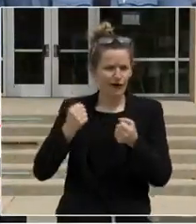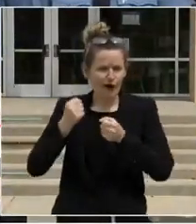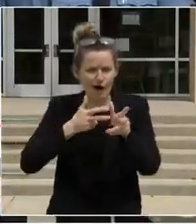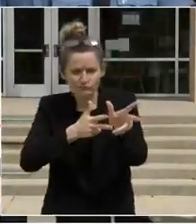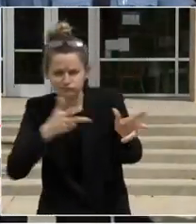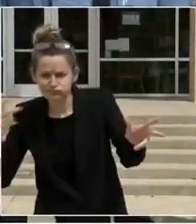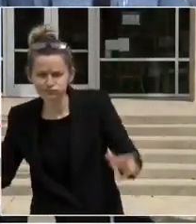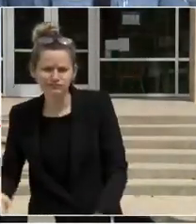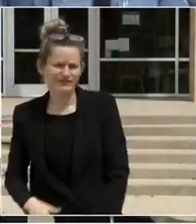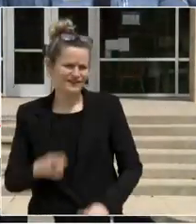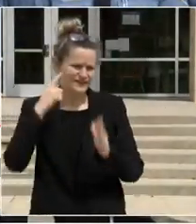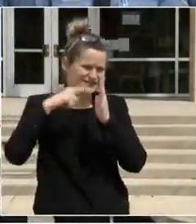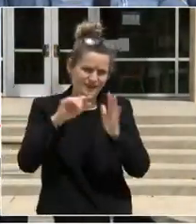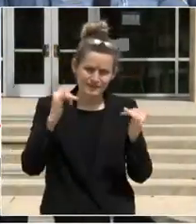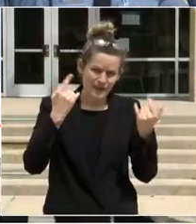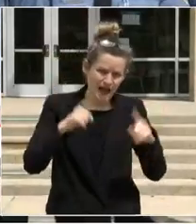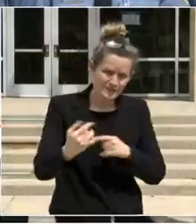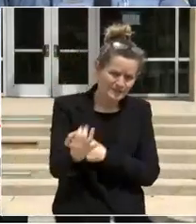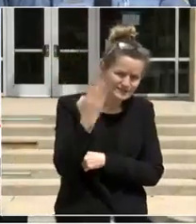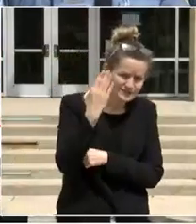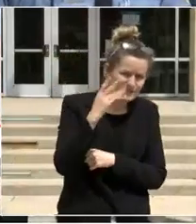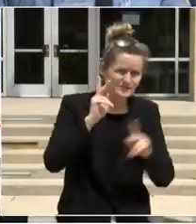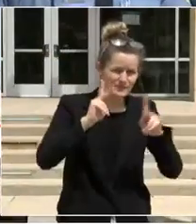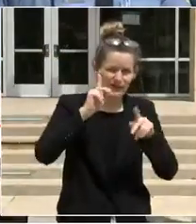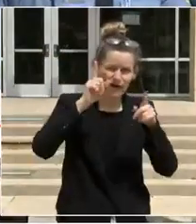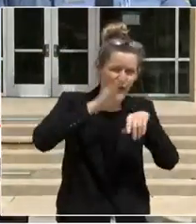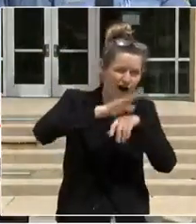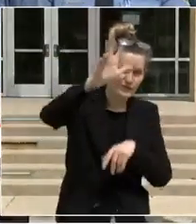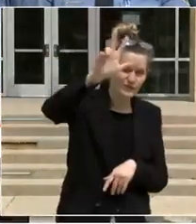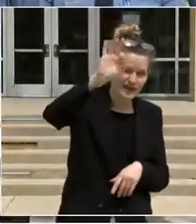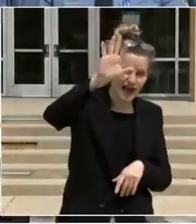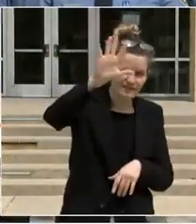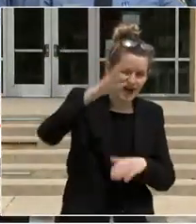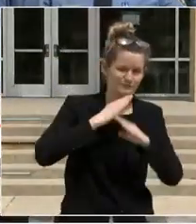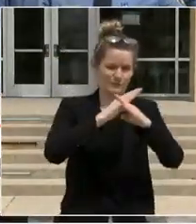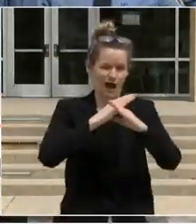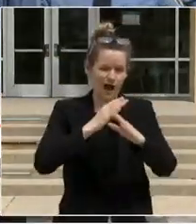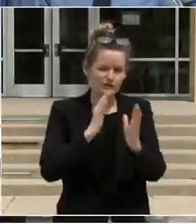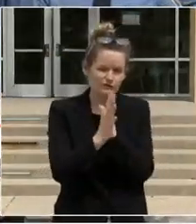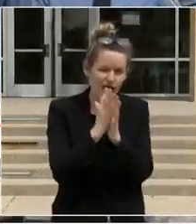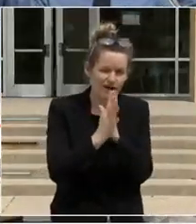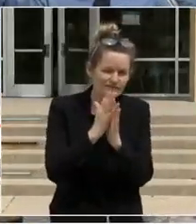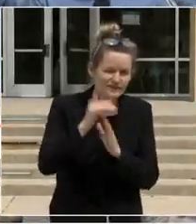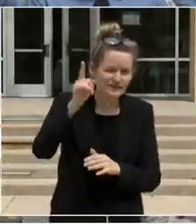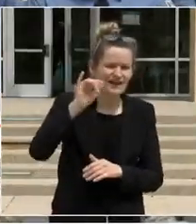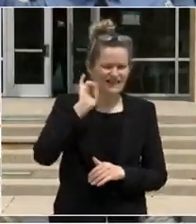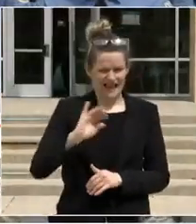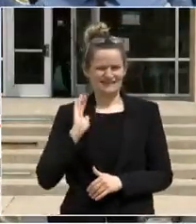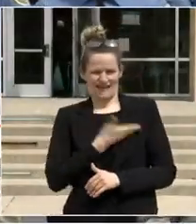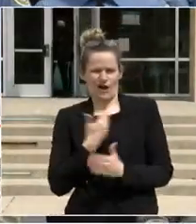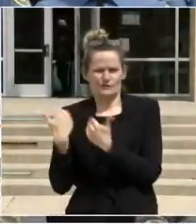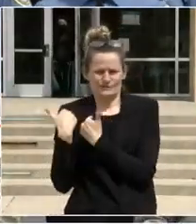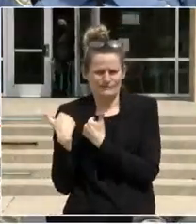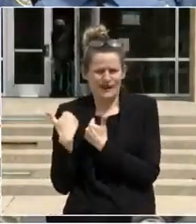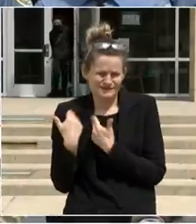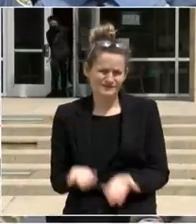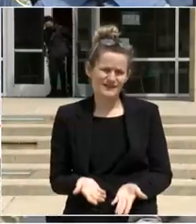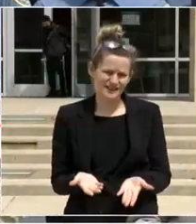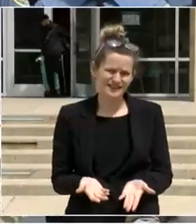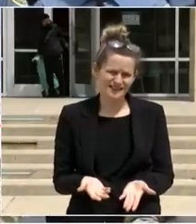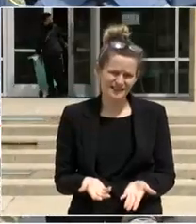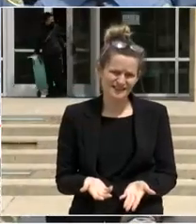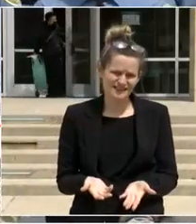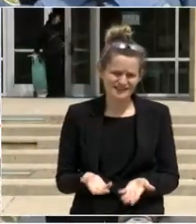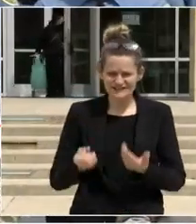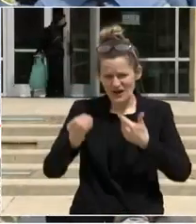15 people across 395 that blocked traffic. That falls on the MPD to deal with. Whatever else is happening,